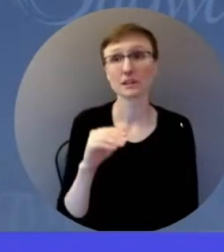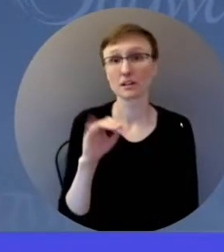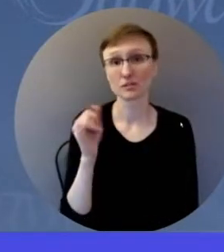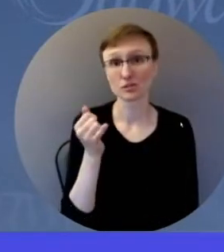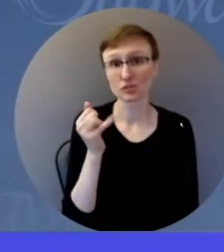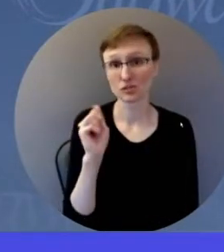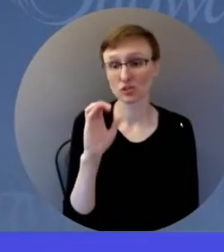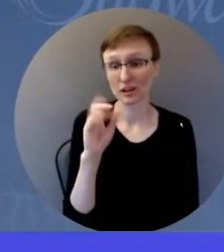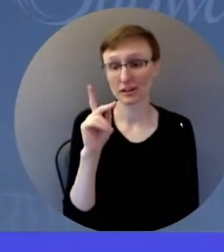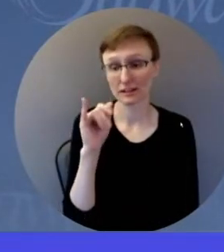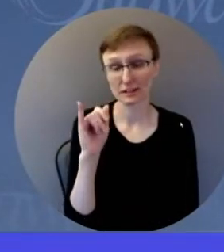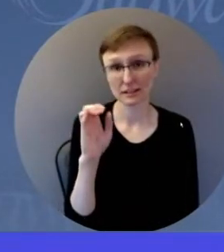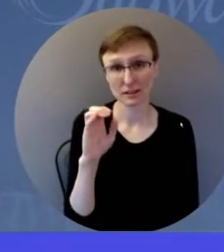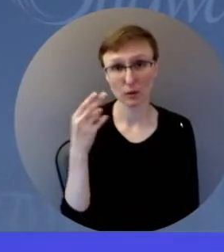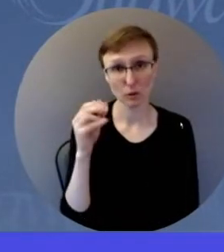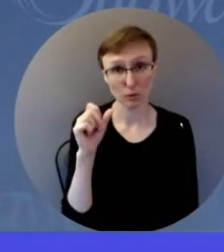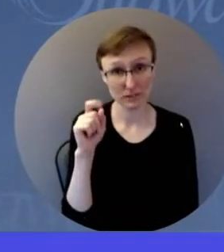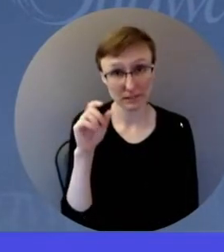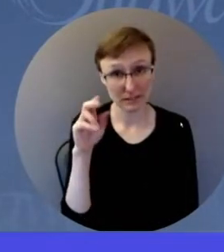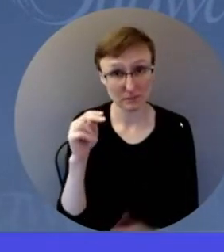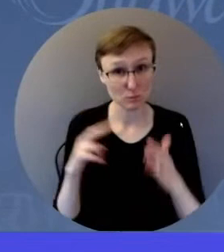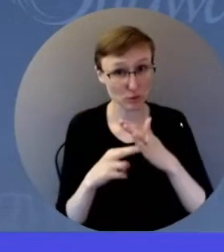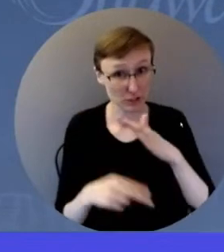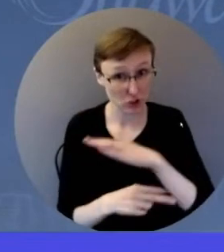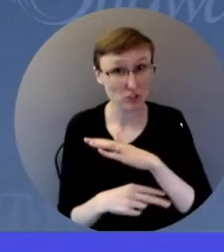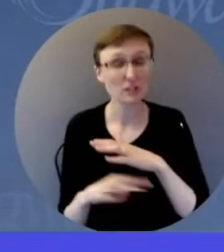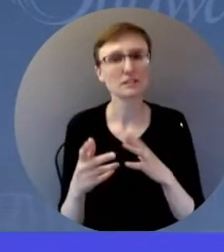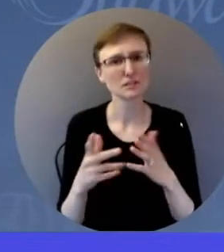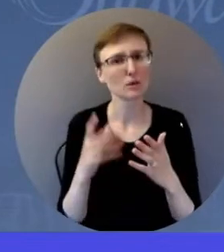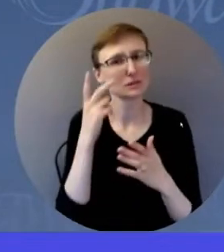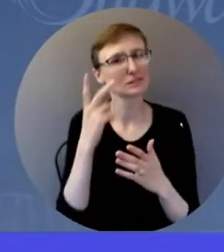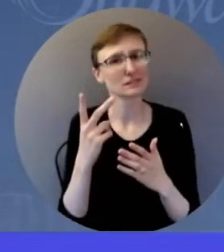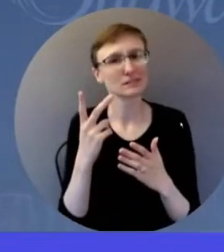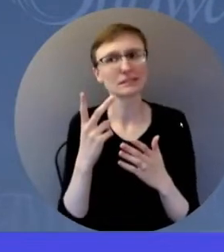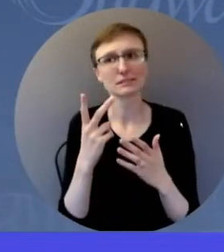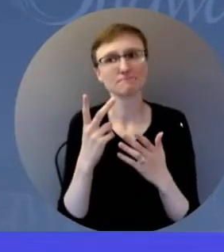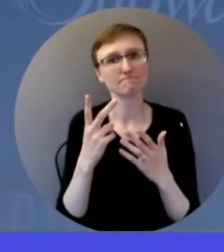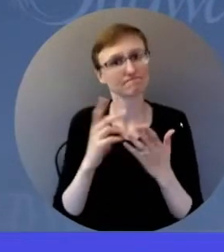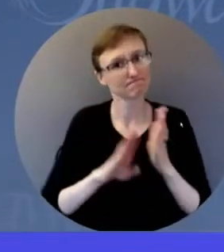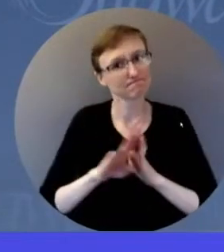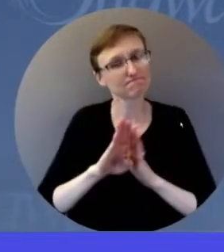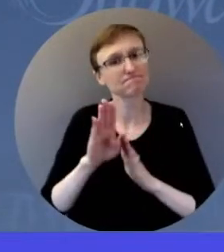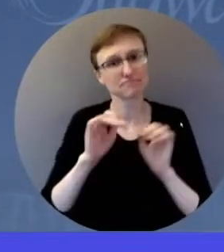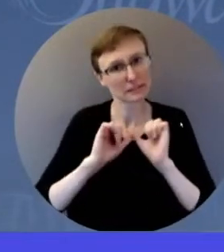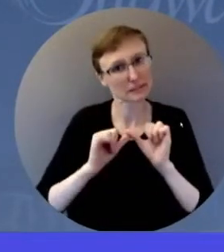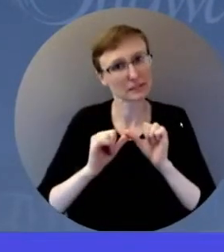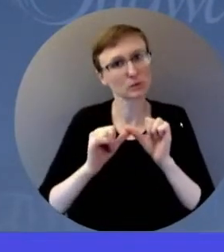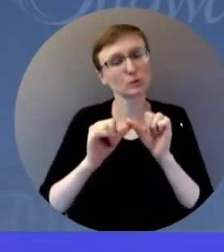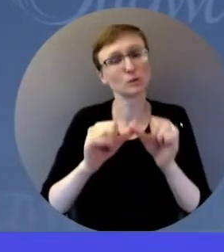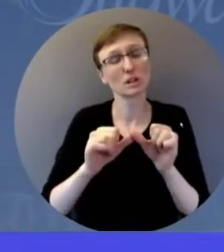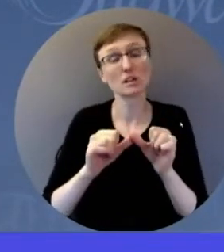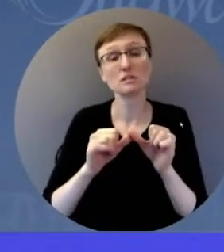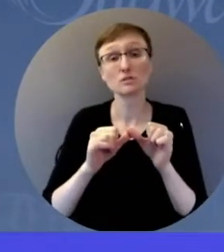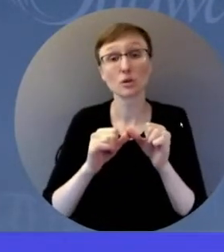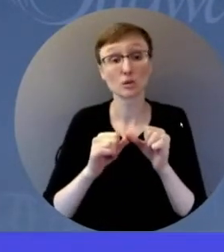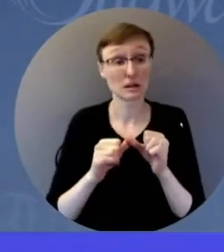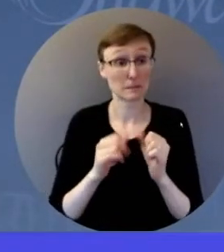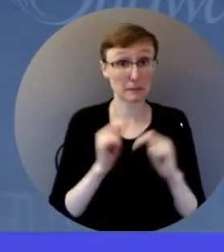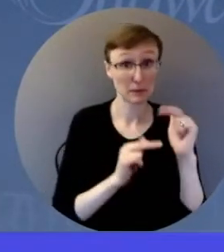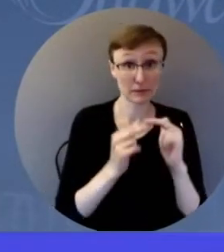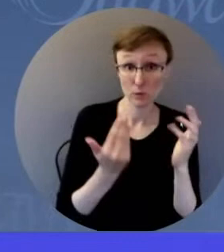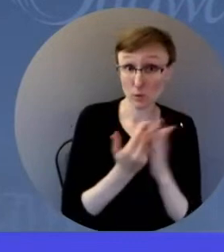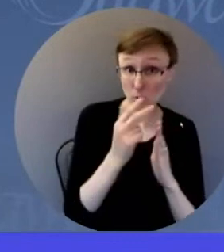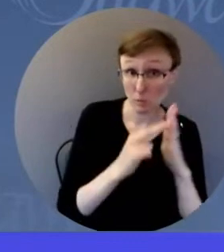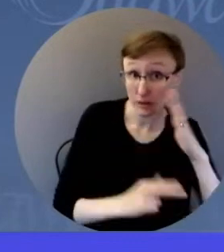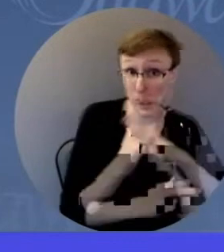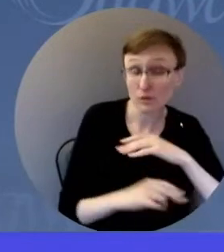this is a continuation of us either building new or rehabilitating existing bridges that bring communities